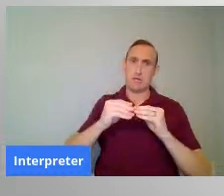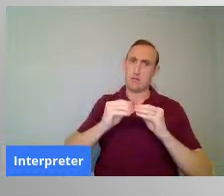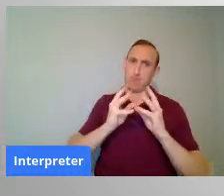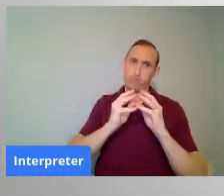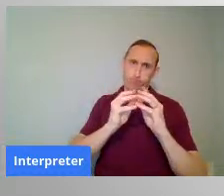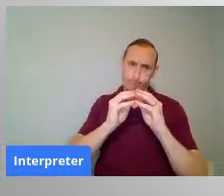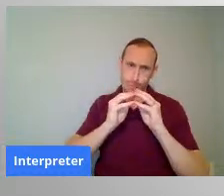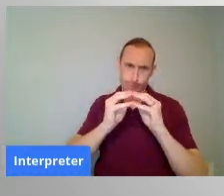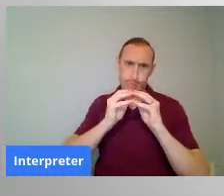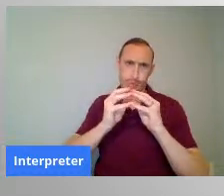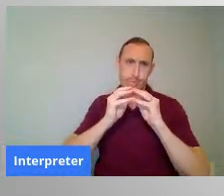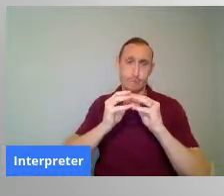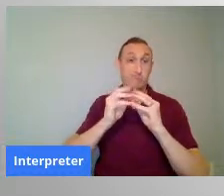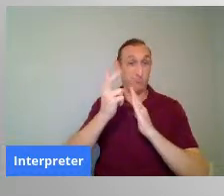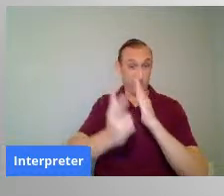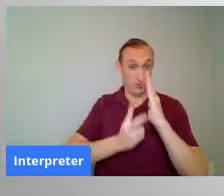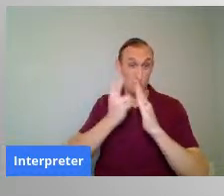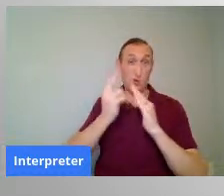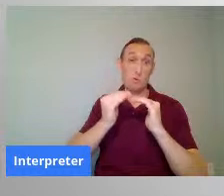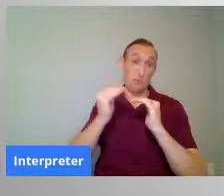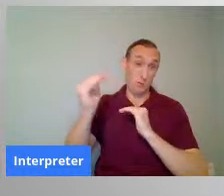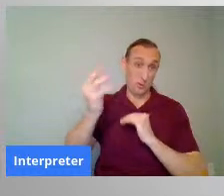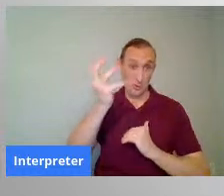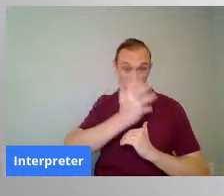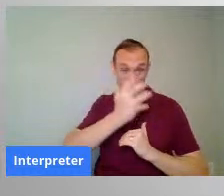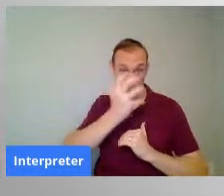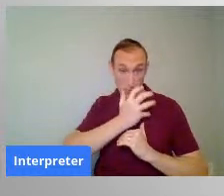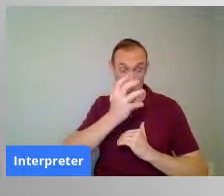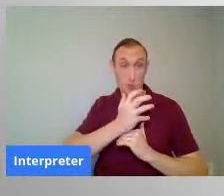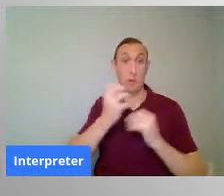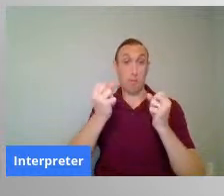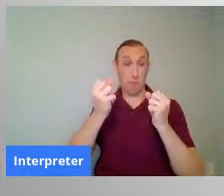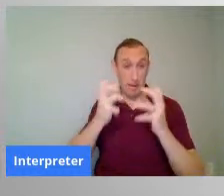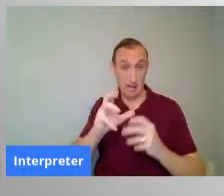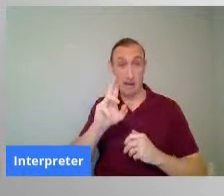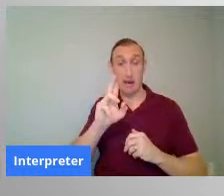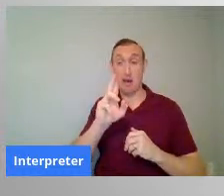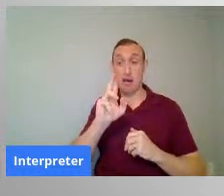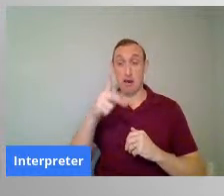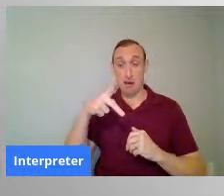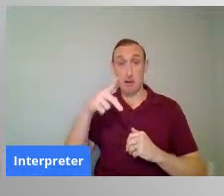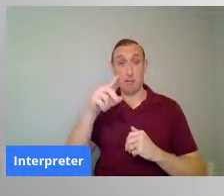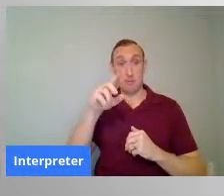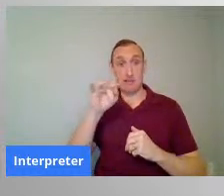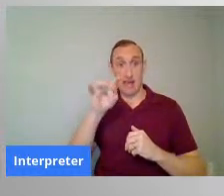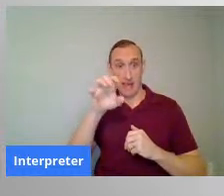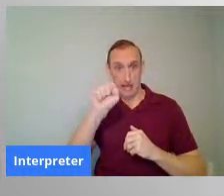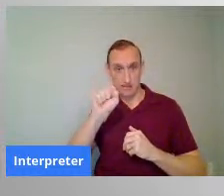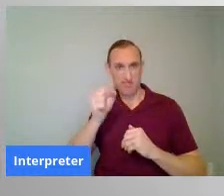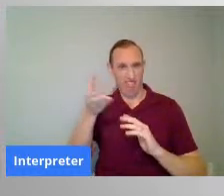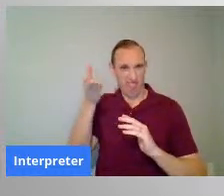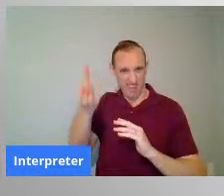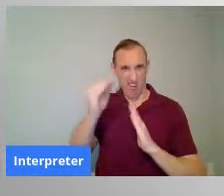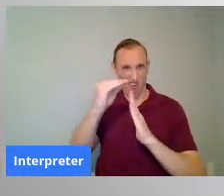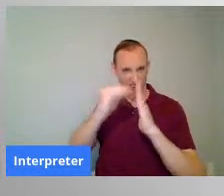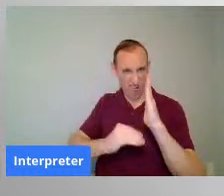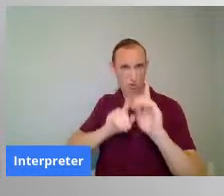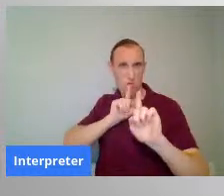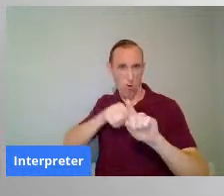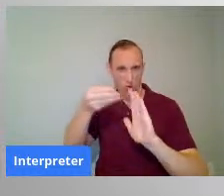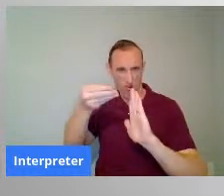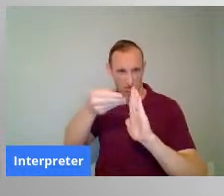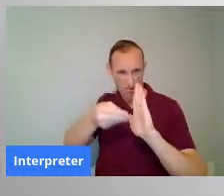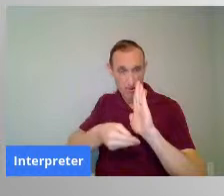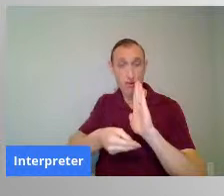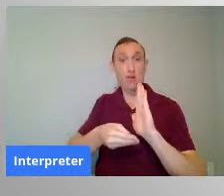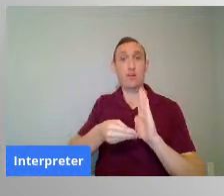or more. And many of the updates are in the printed SPLOST report, but highlights included